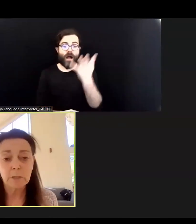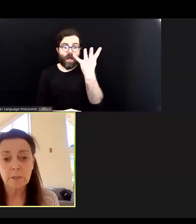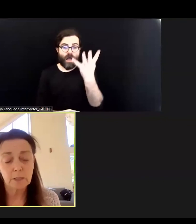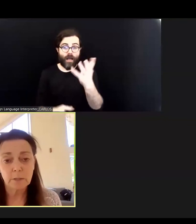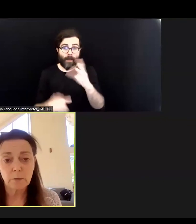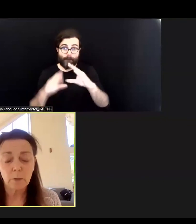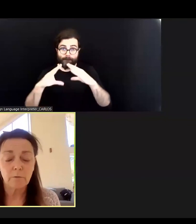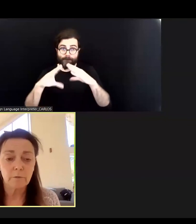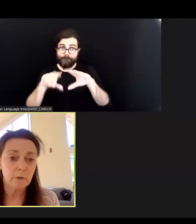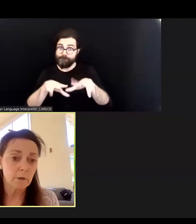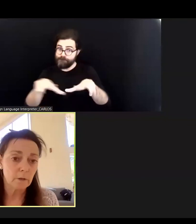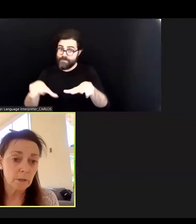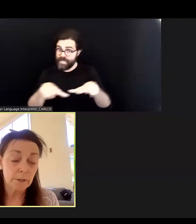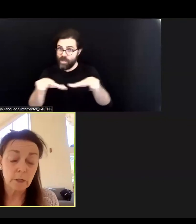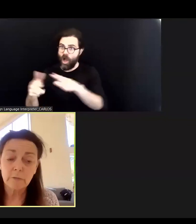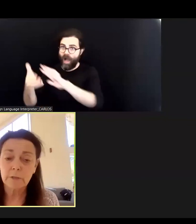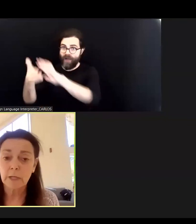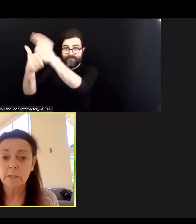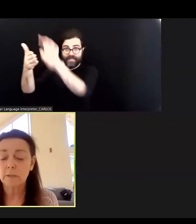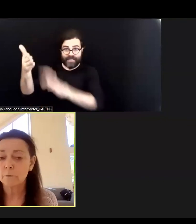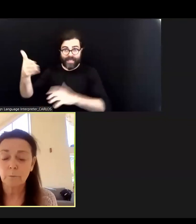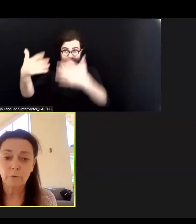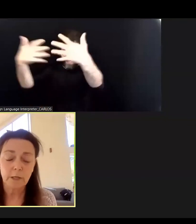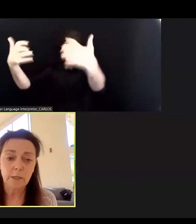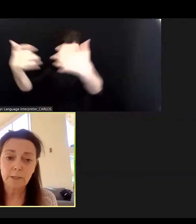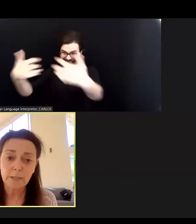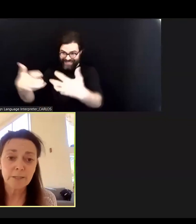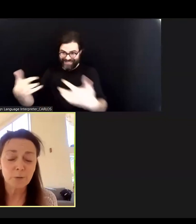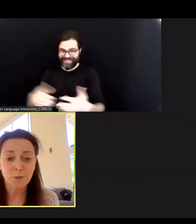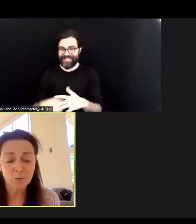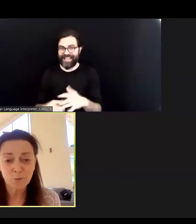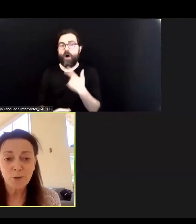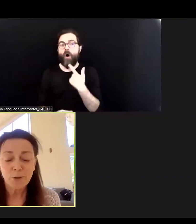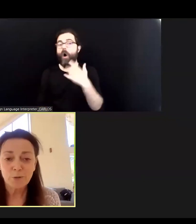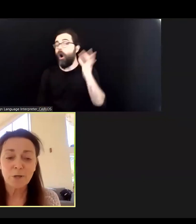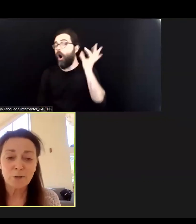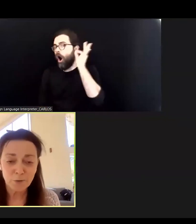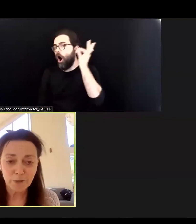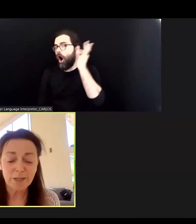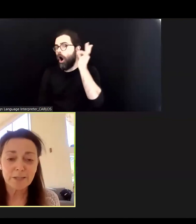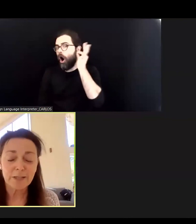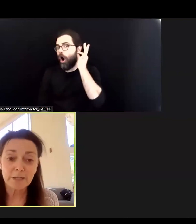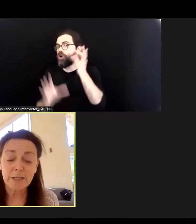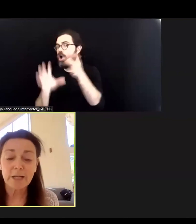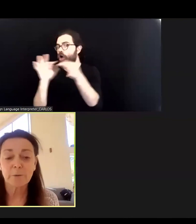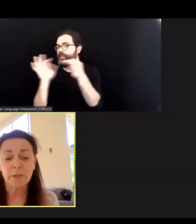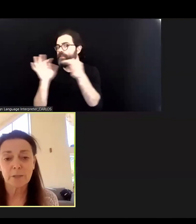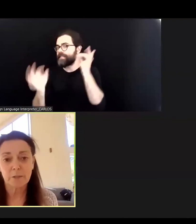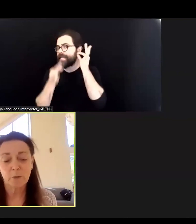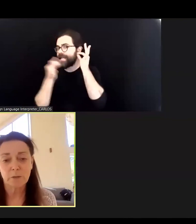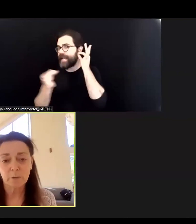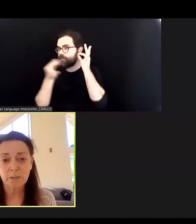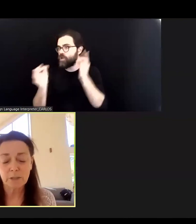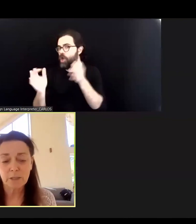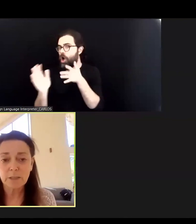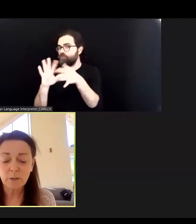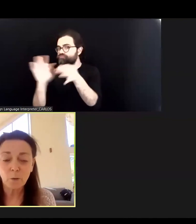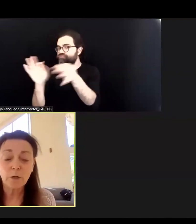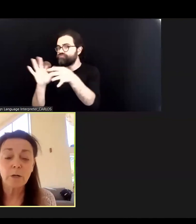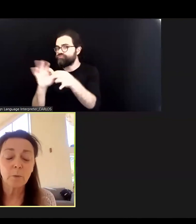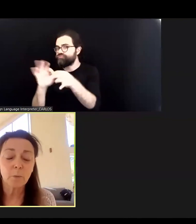of the scope, so parts of Austria, mostly Belgium, some parts of Germany, Spain,